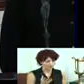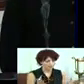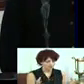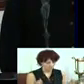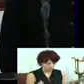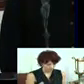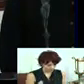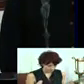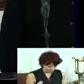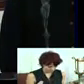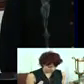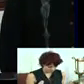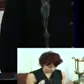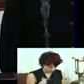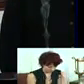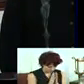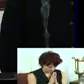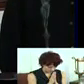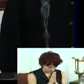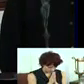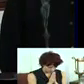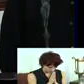prayer.